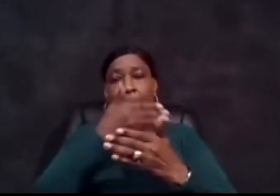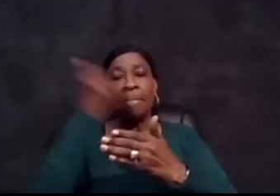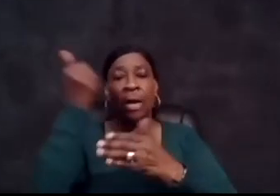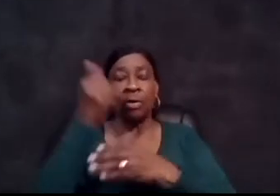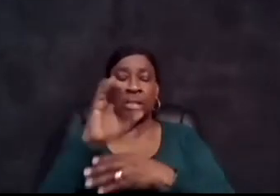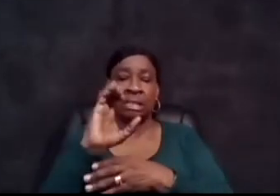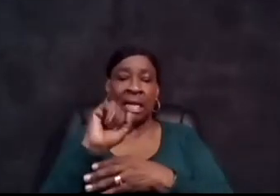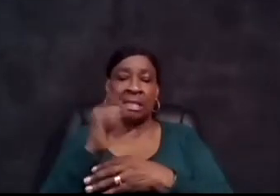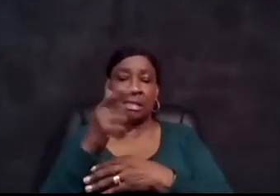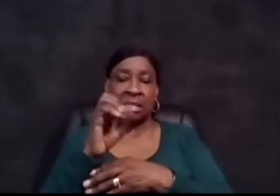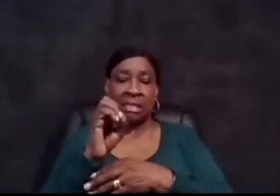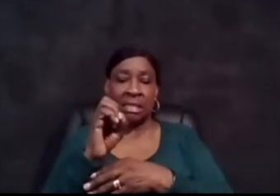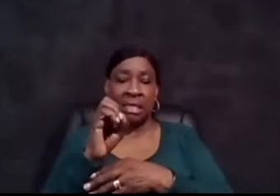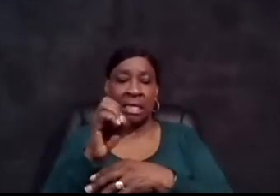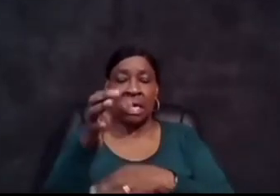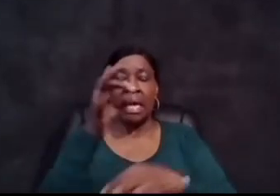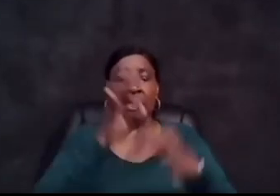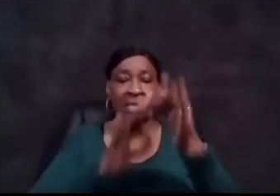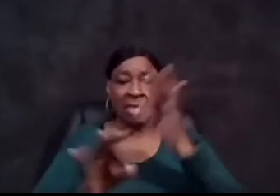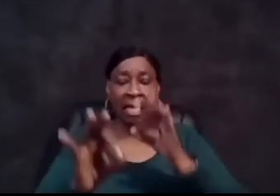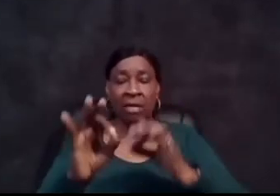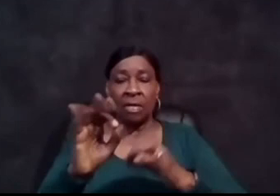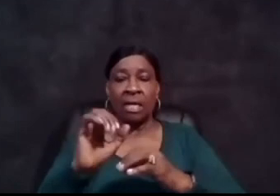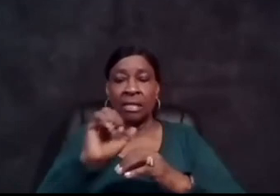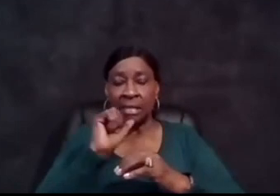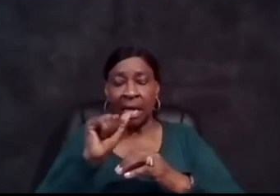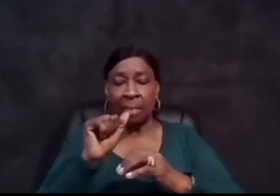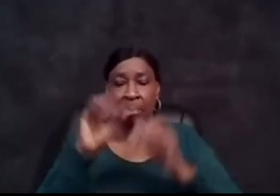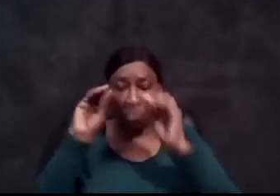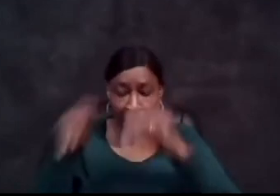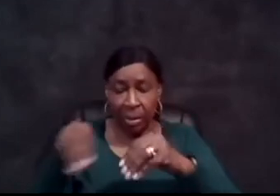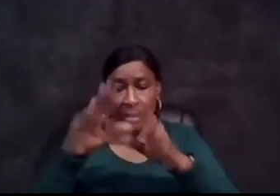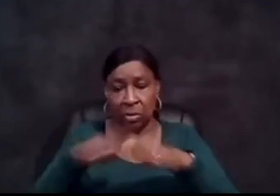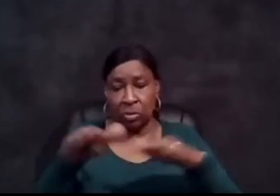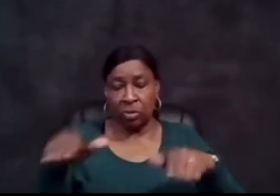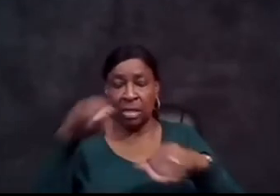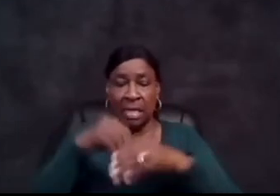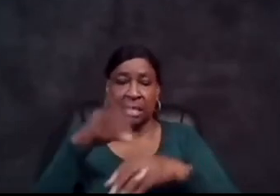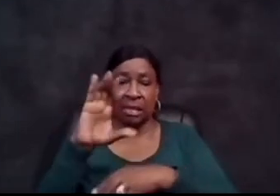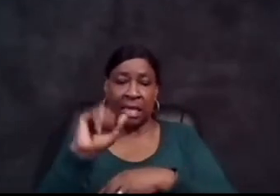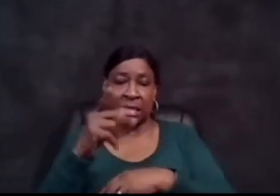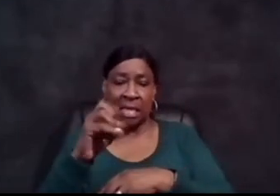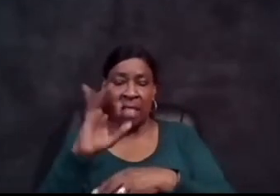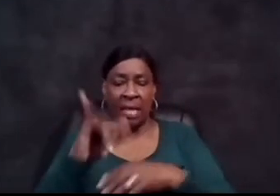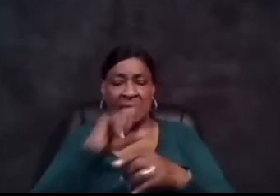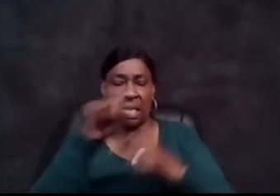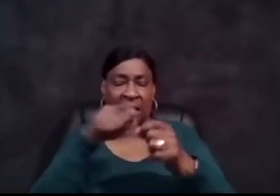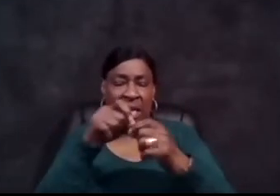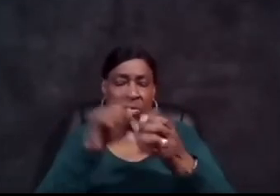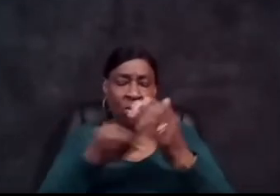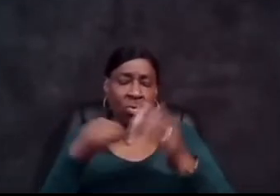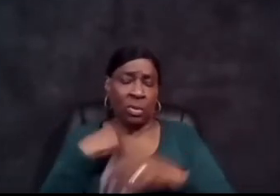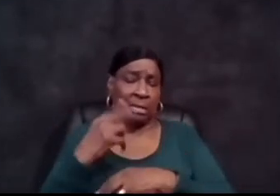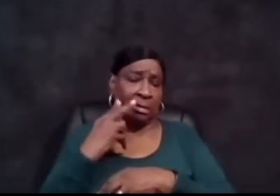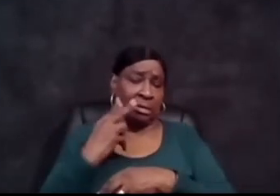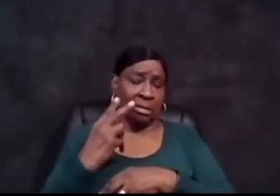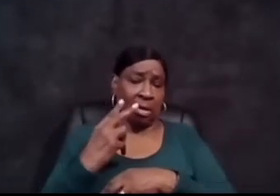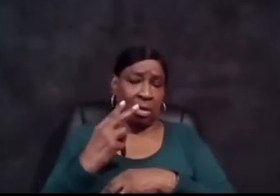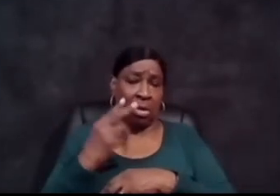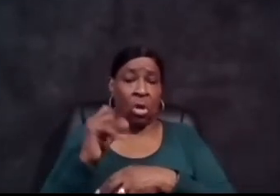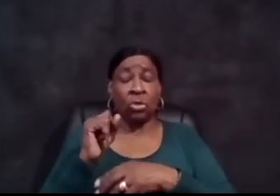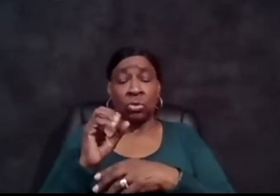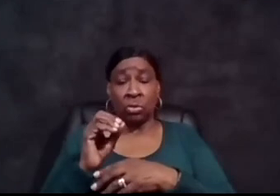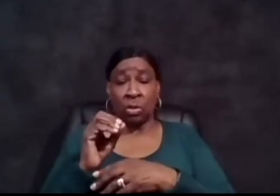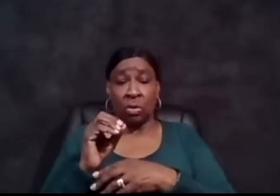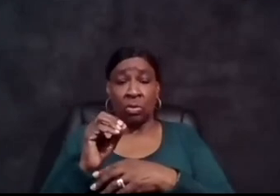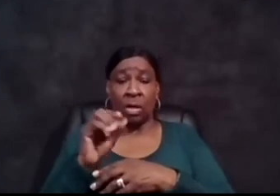kids not being in cages. And that's precisely what we ended up seeing. So to the extent that